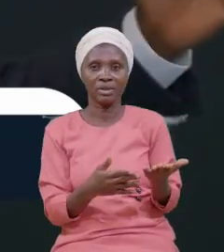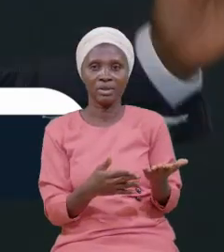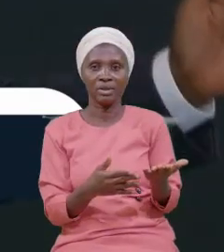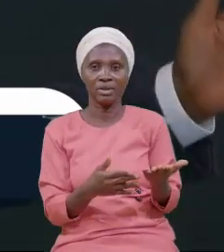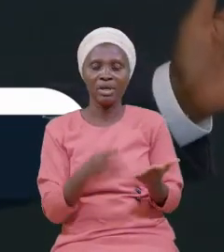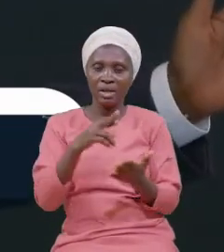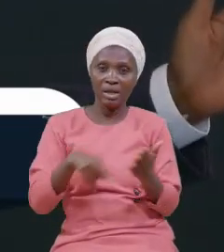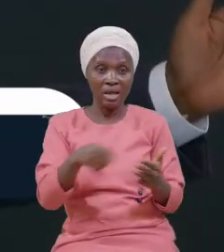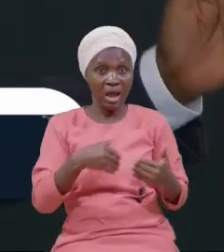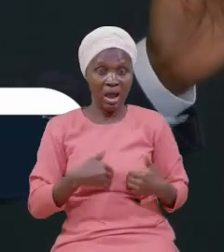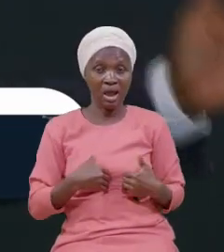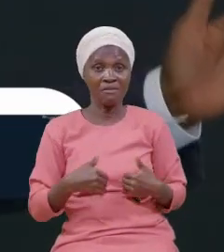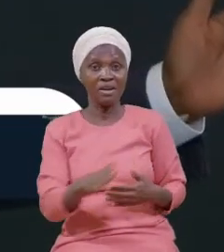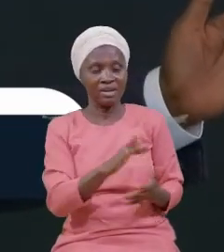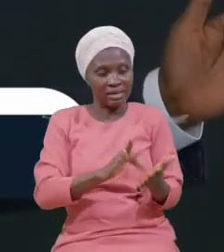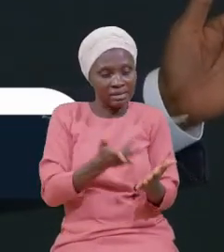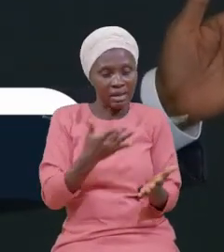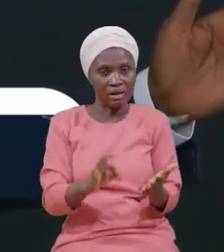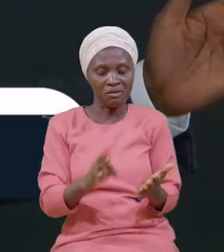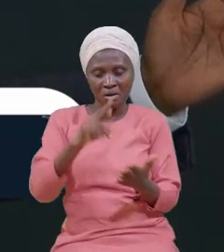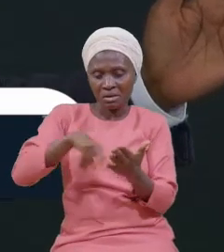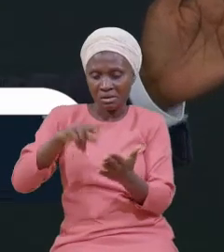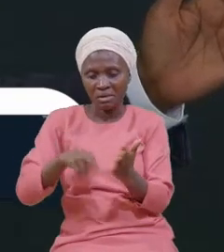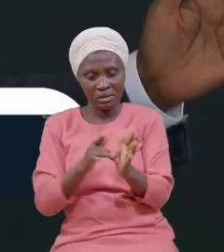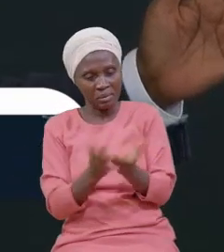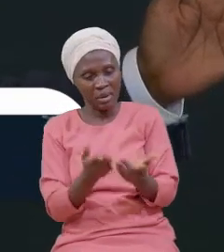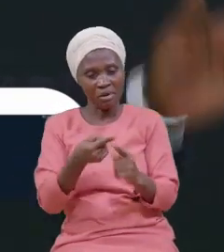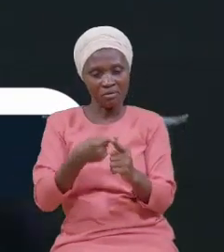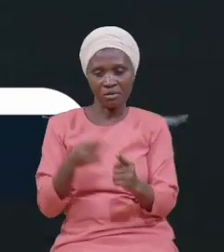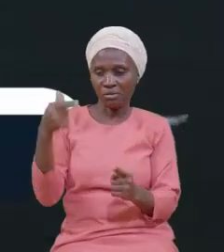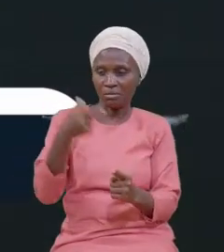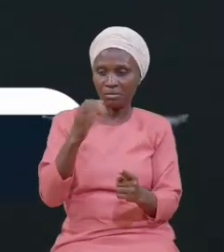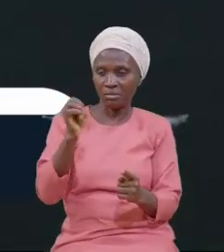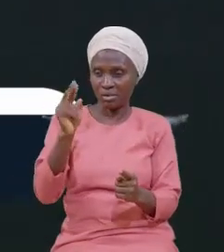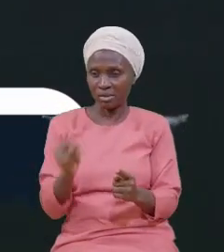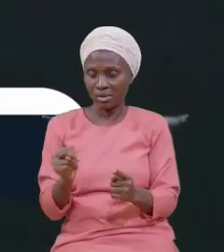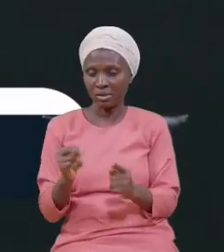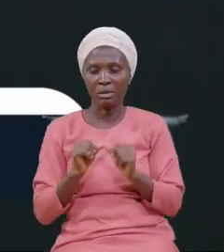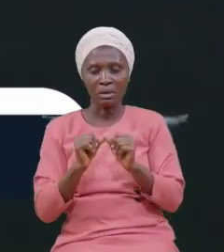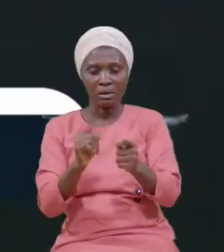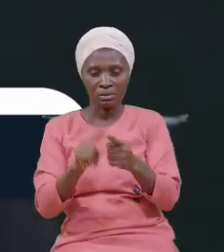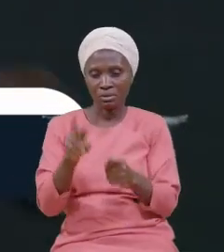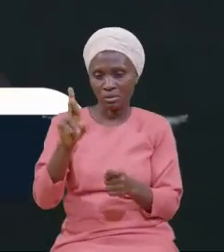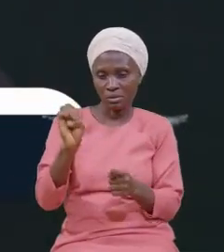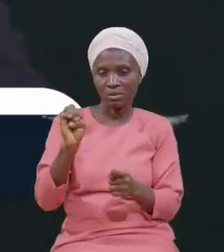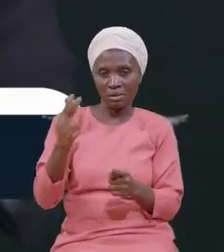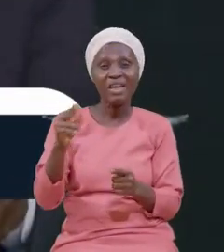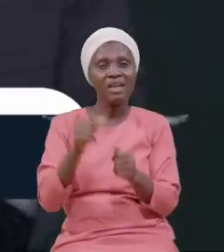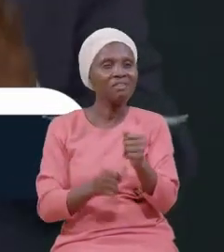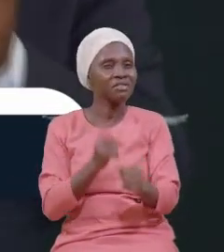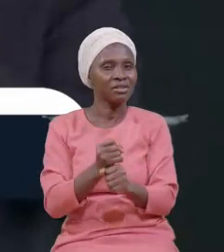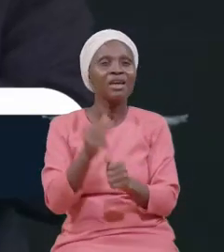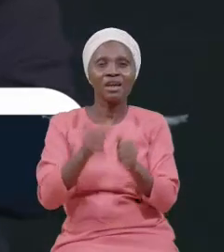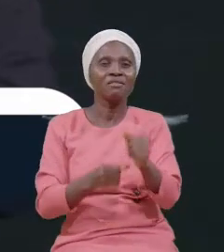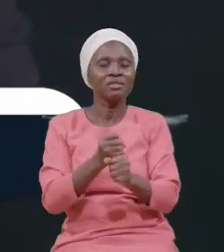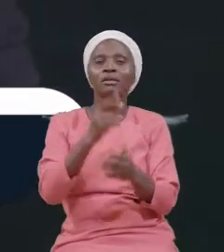Bible from Genesis to Revelation every year. And yet,